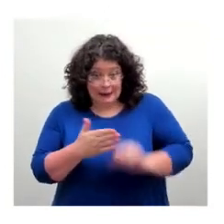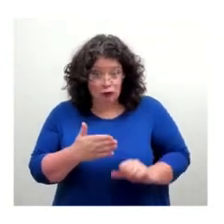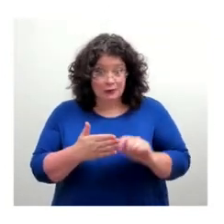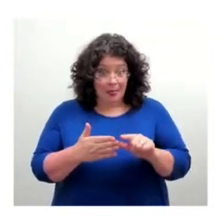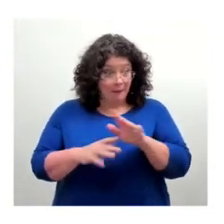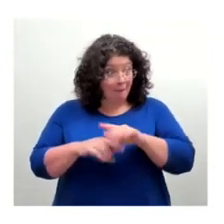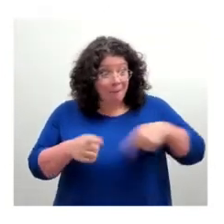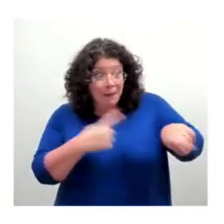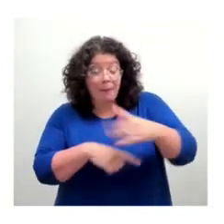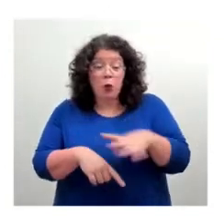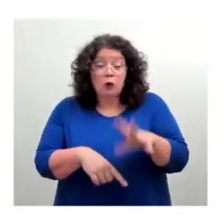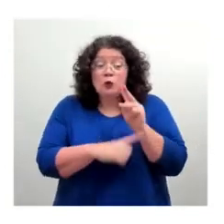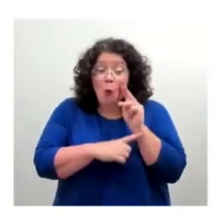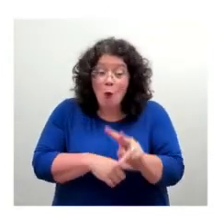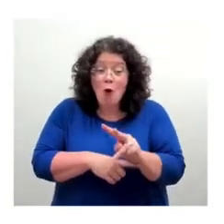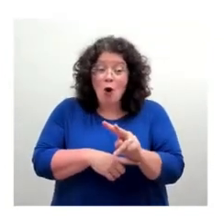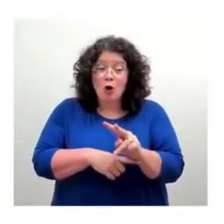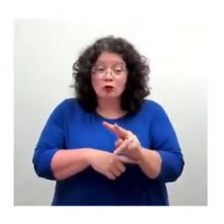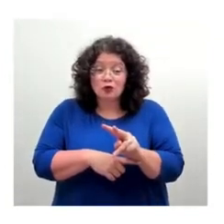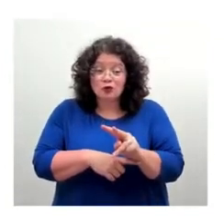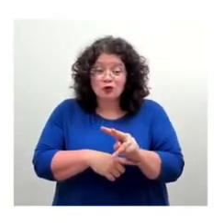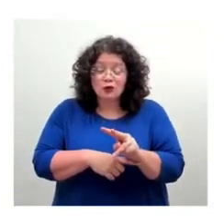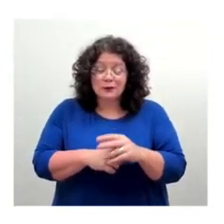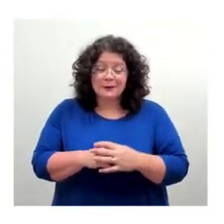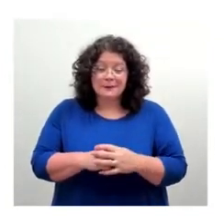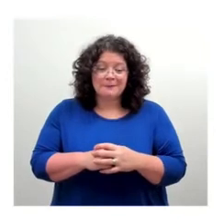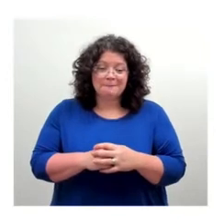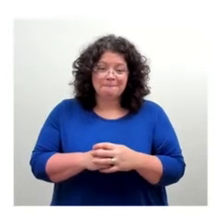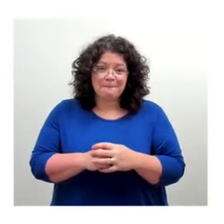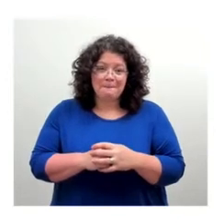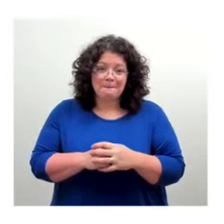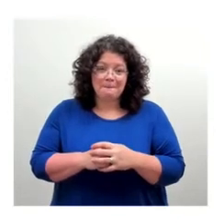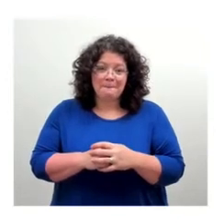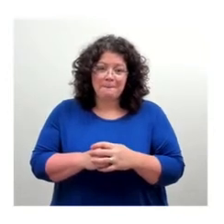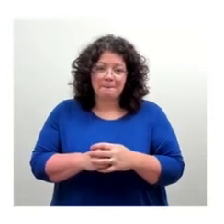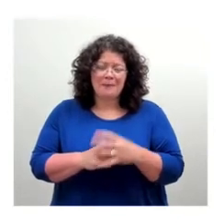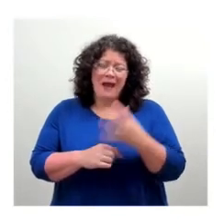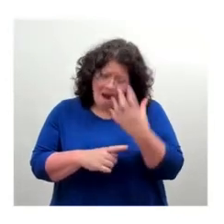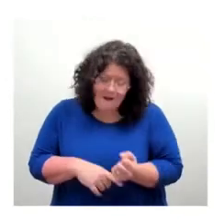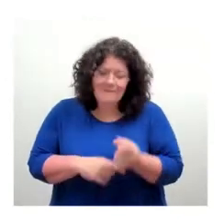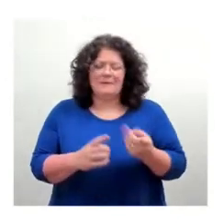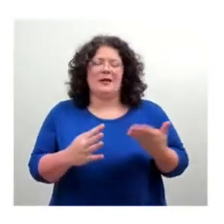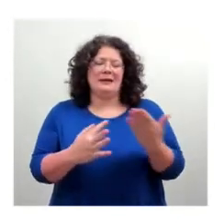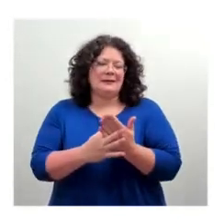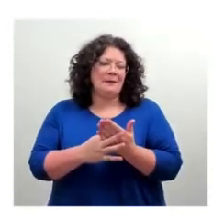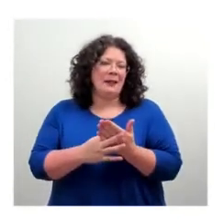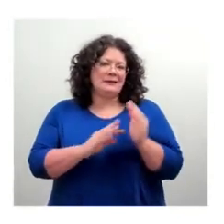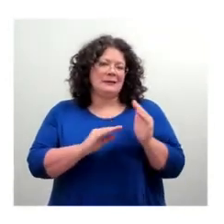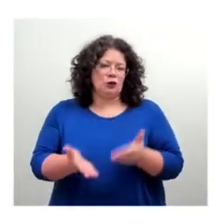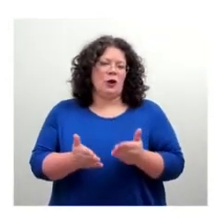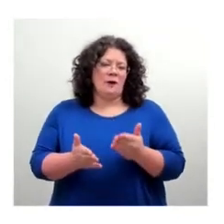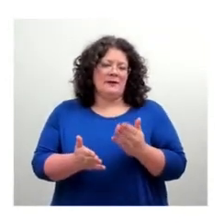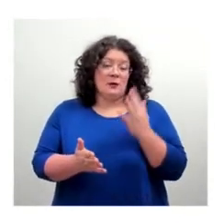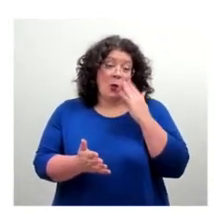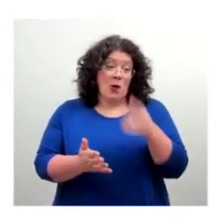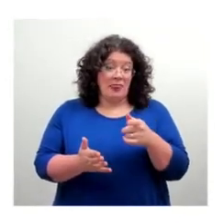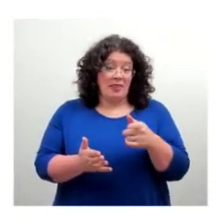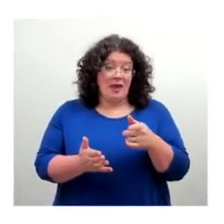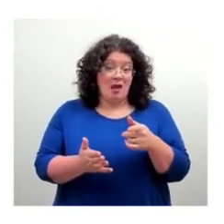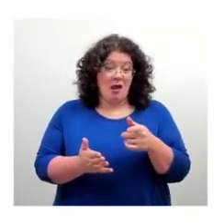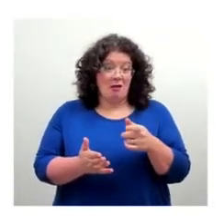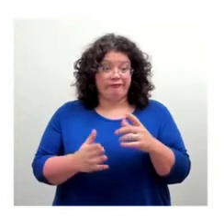accessible services, when they're box setted or when they're broadcast first. And it's something, so, that, it's part